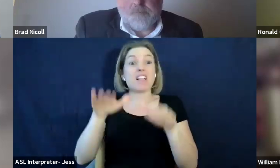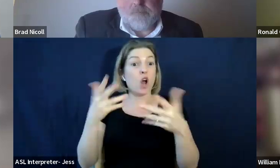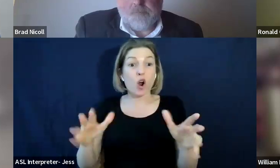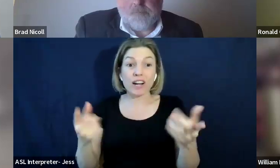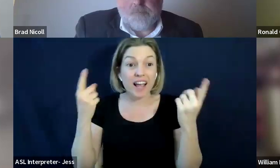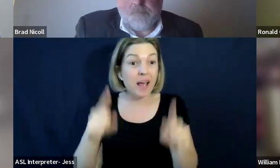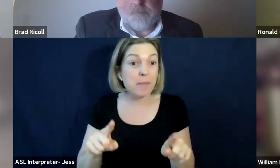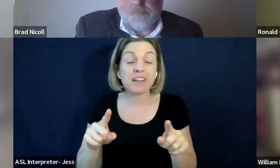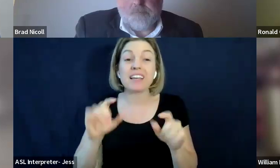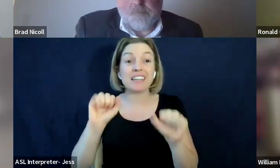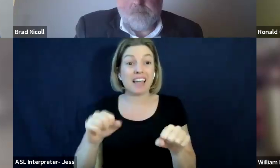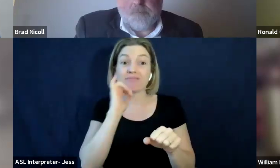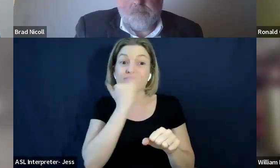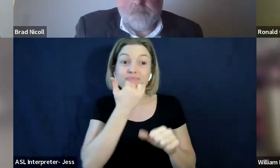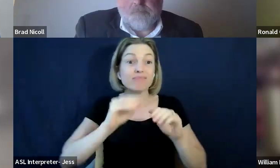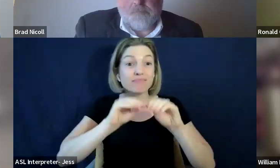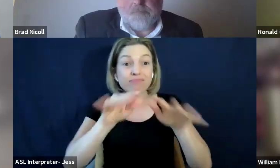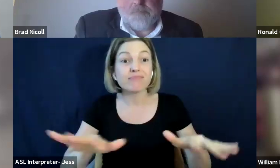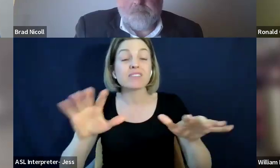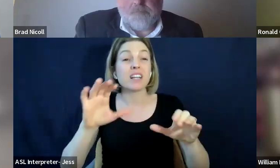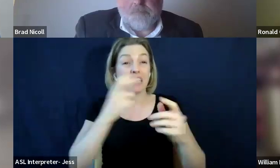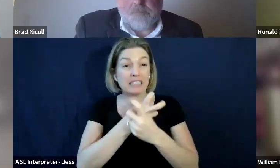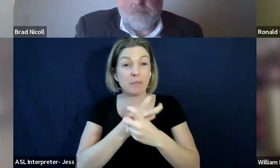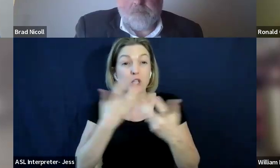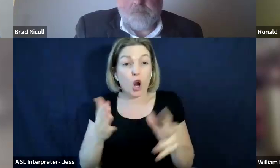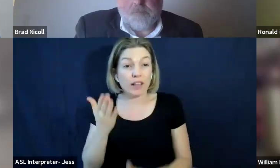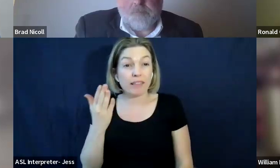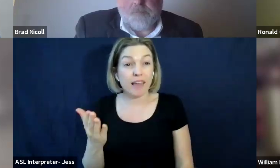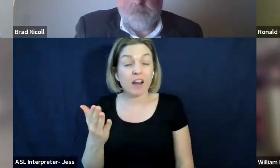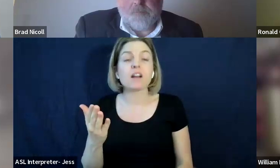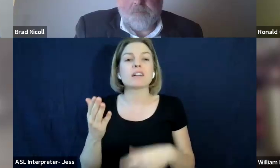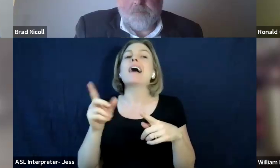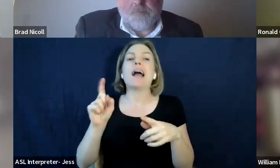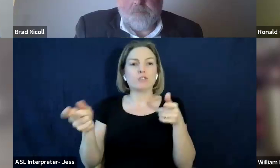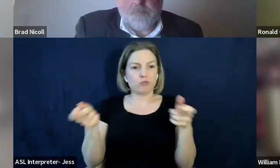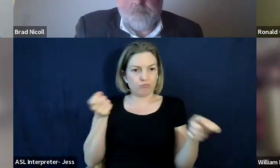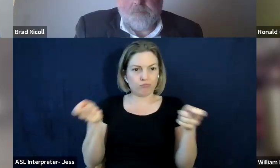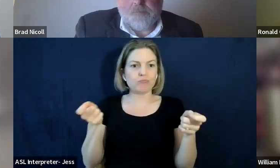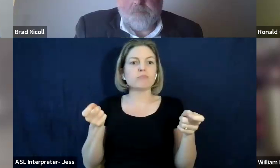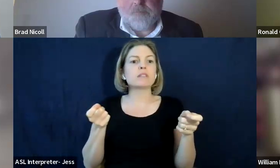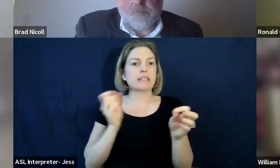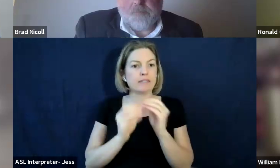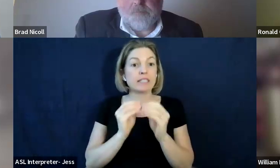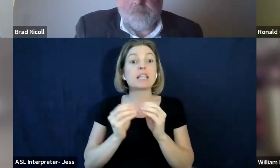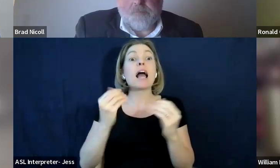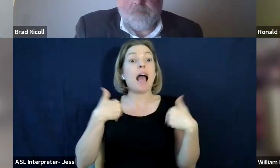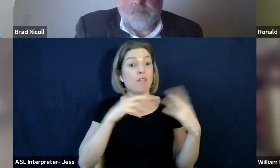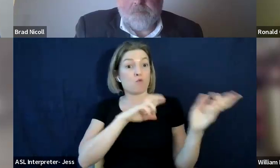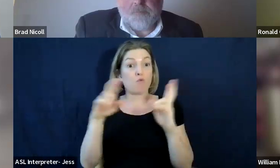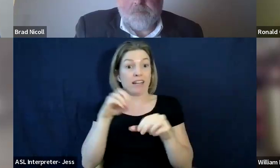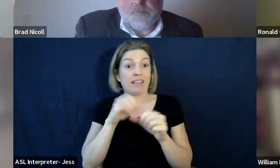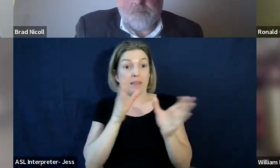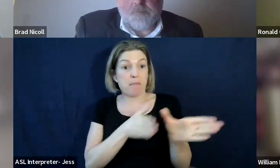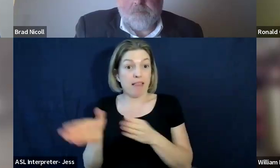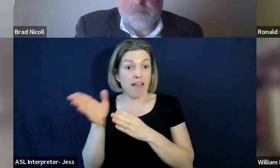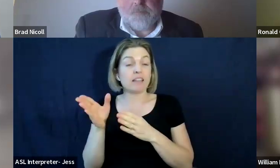could redistribute contaminants that are already on site, those would have to be contained and mitigated. And there is a provision in the RAM plan, aside from the